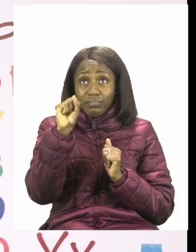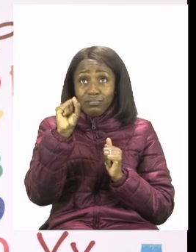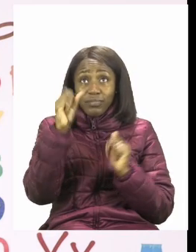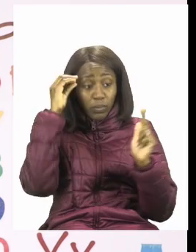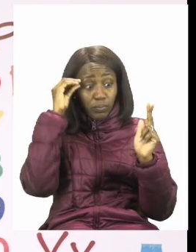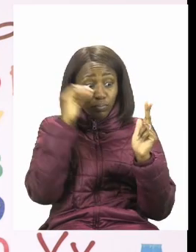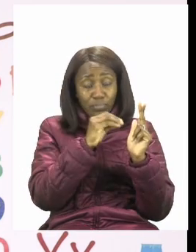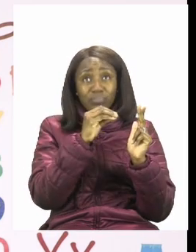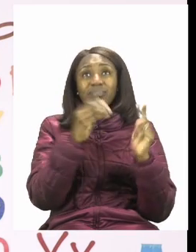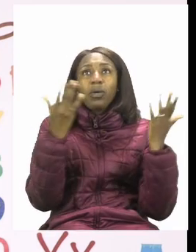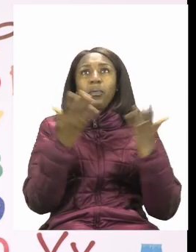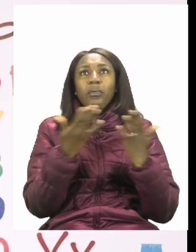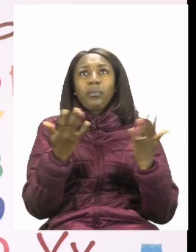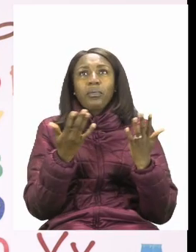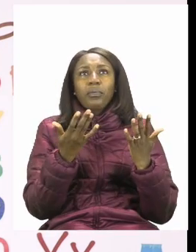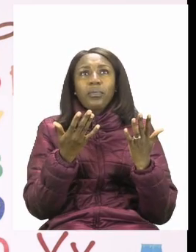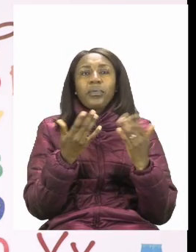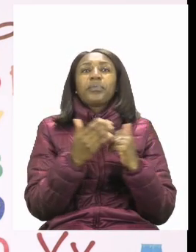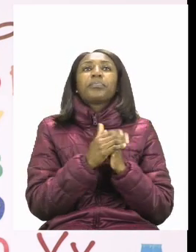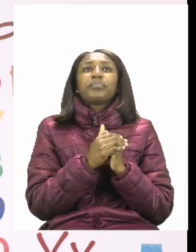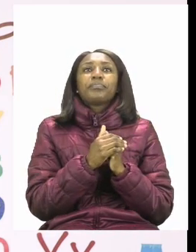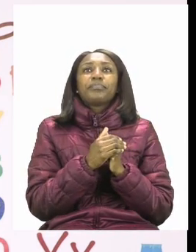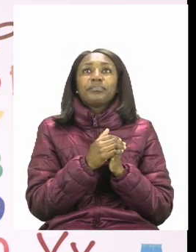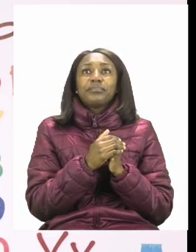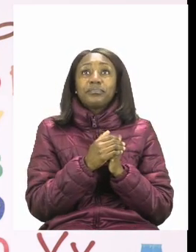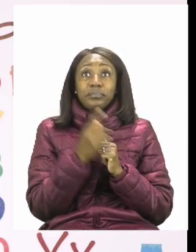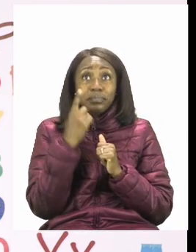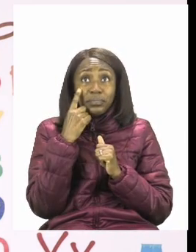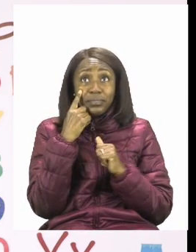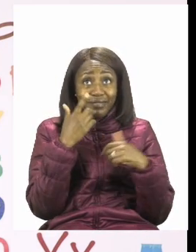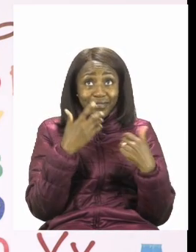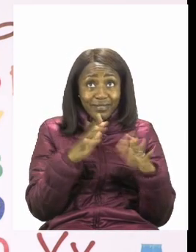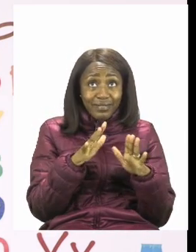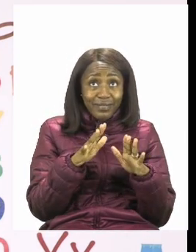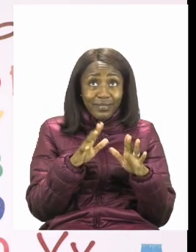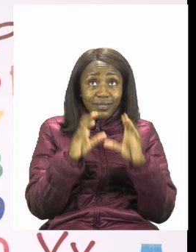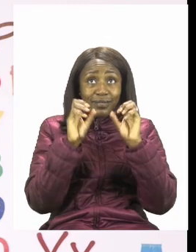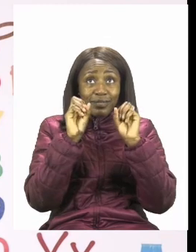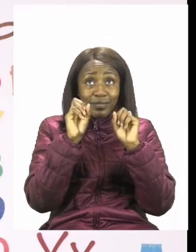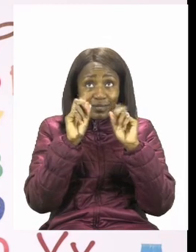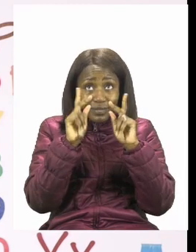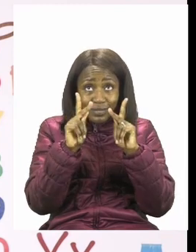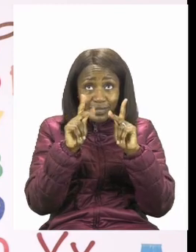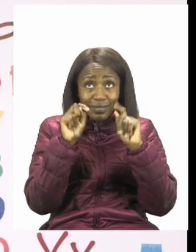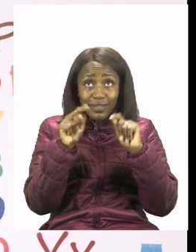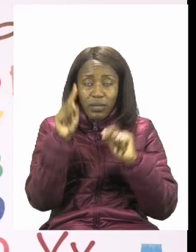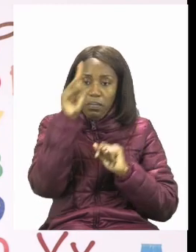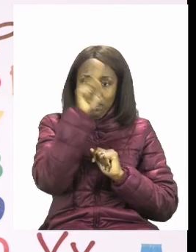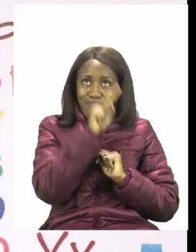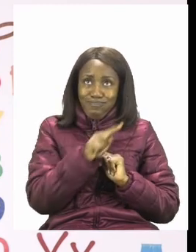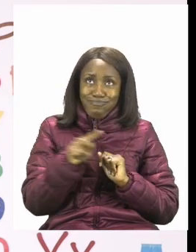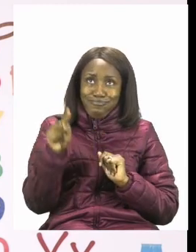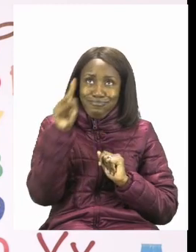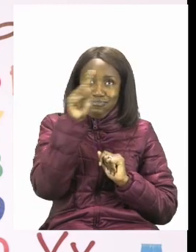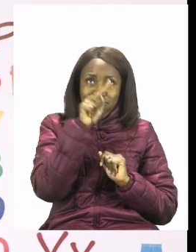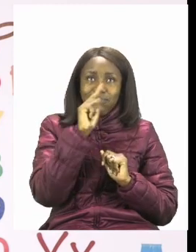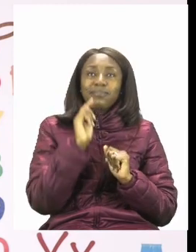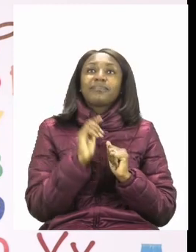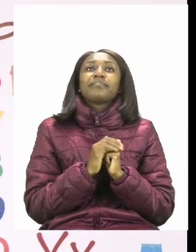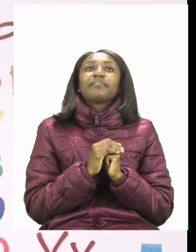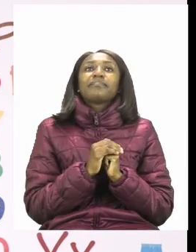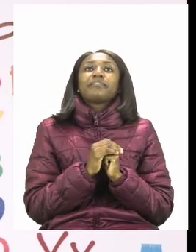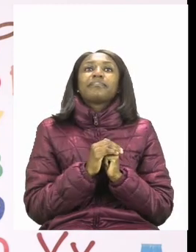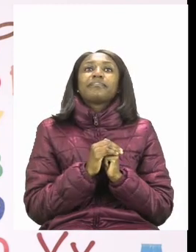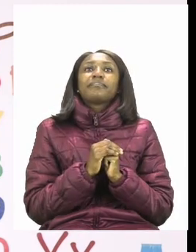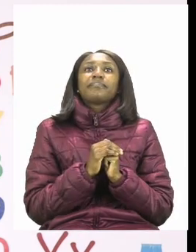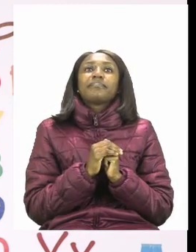Right. Now, let's circle the word as soon as we find the word so that we don't